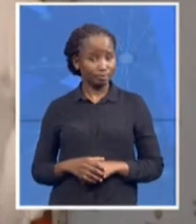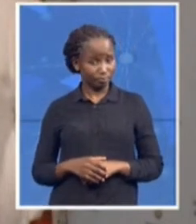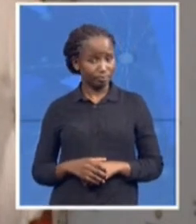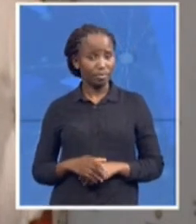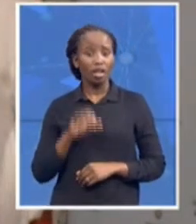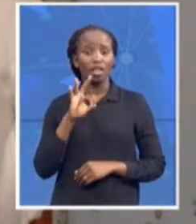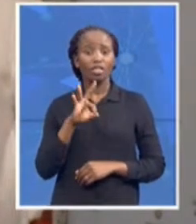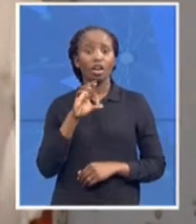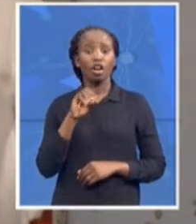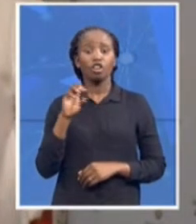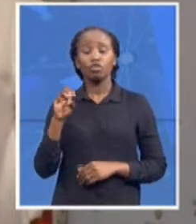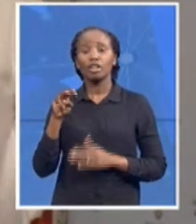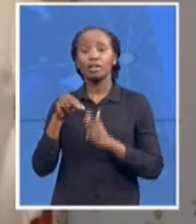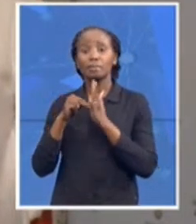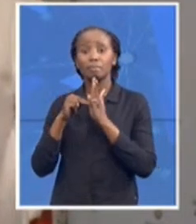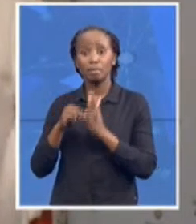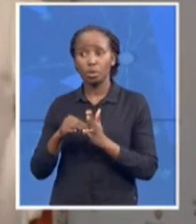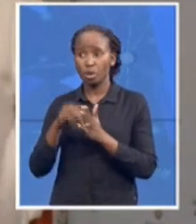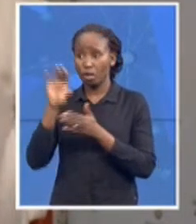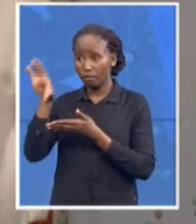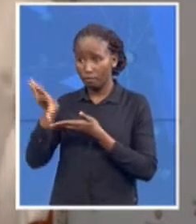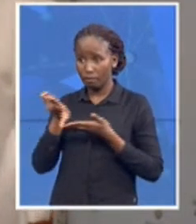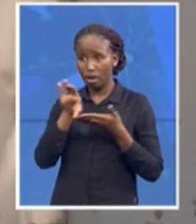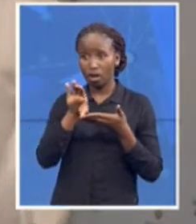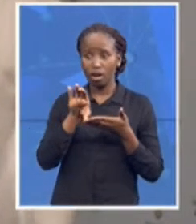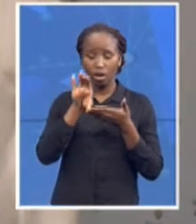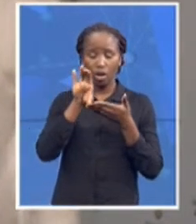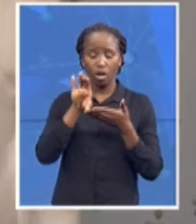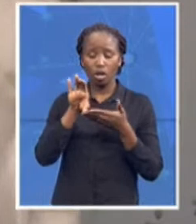285 of this